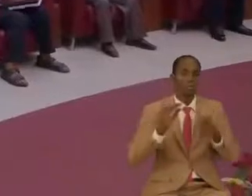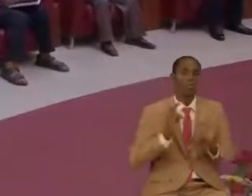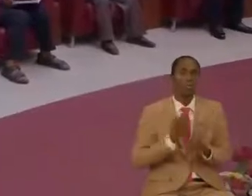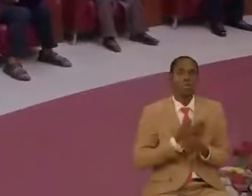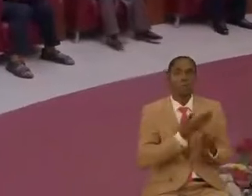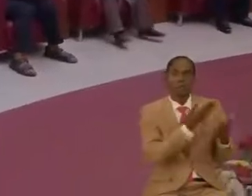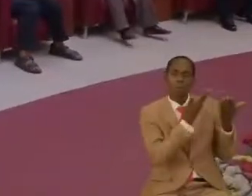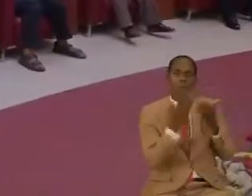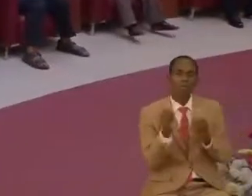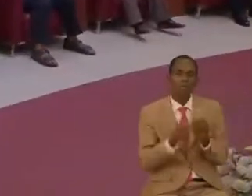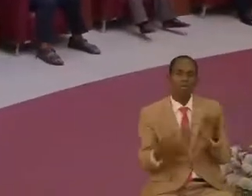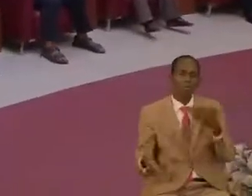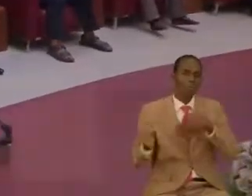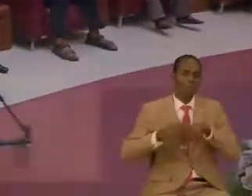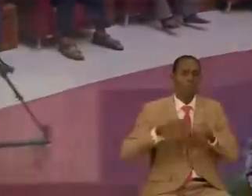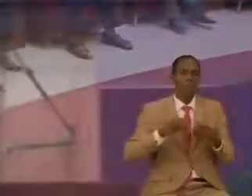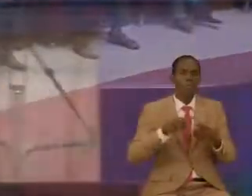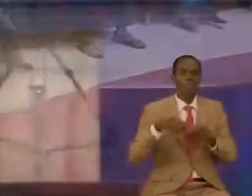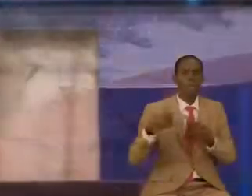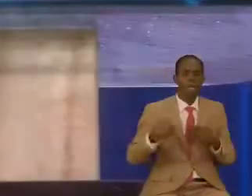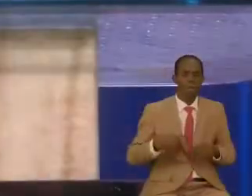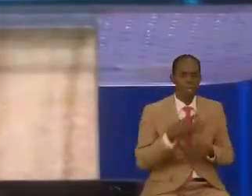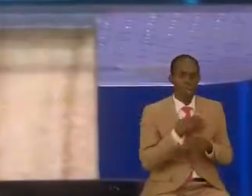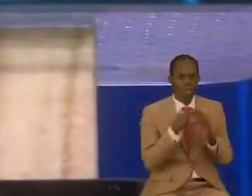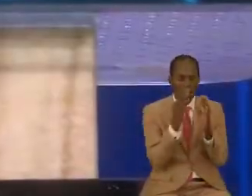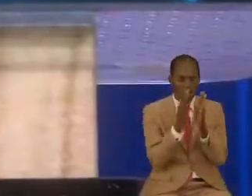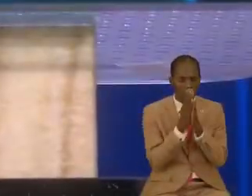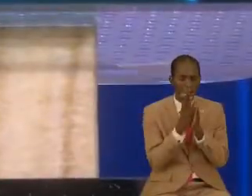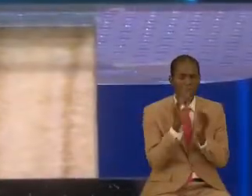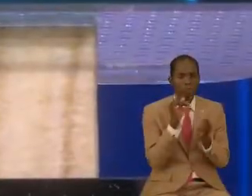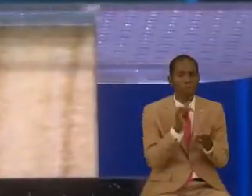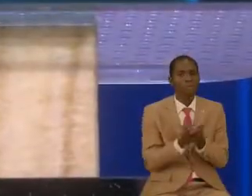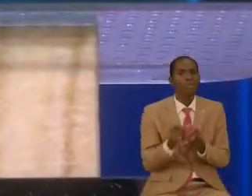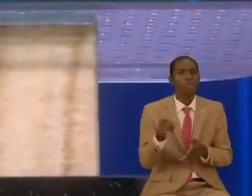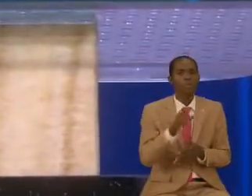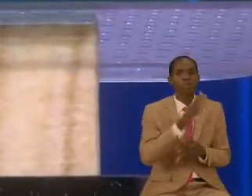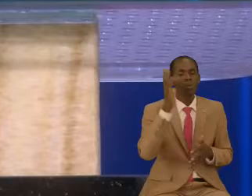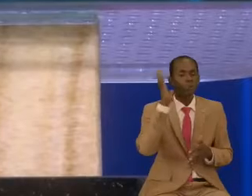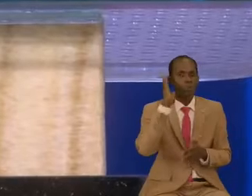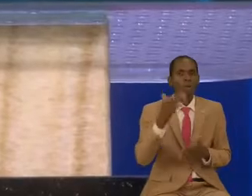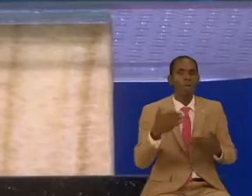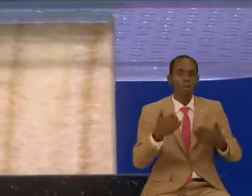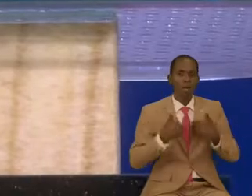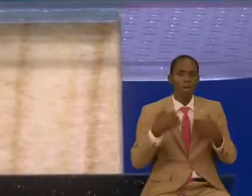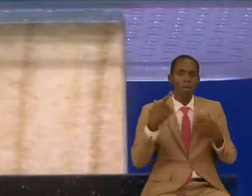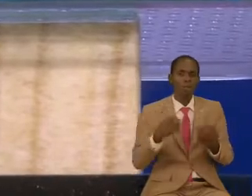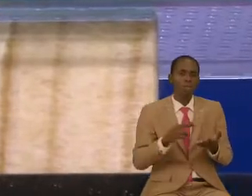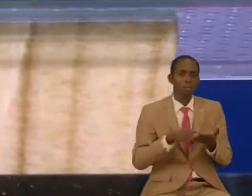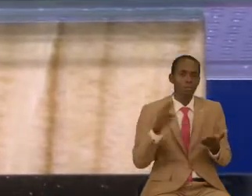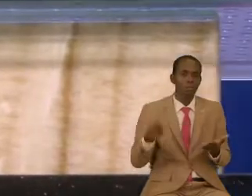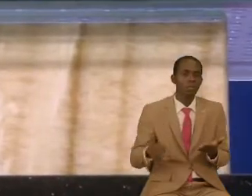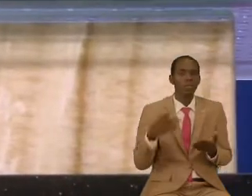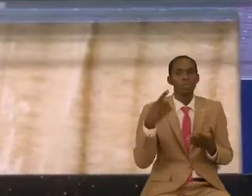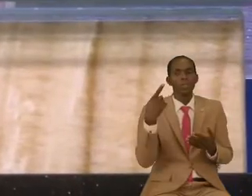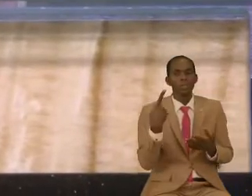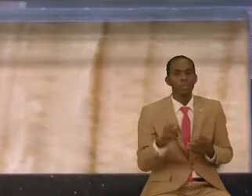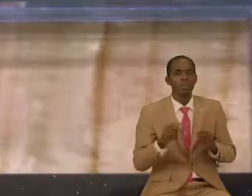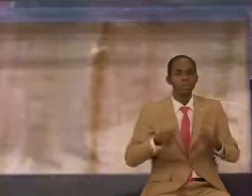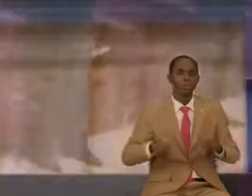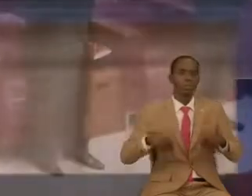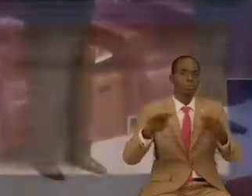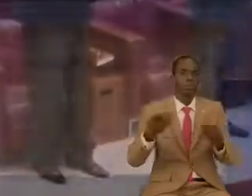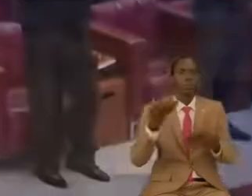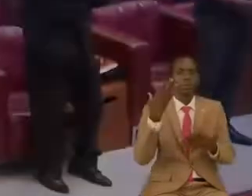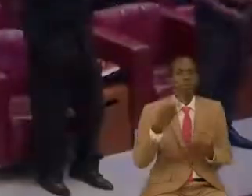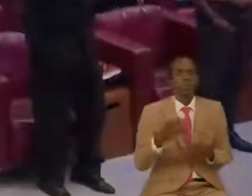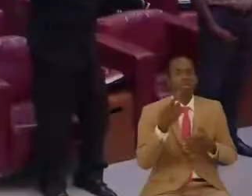to heart and pray so that you will have the results, the reward, the provision of